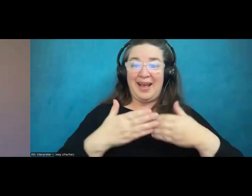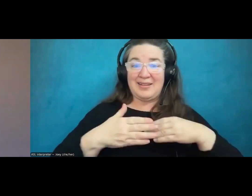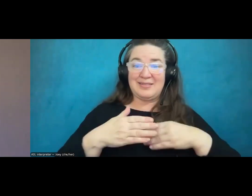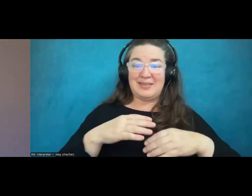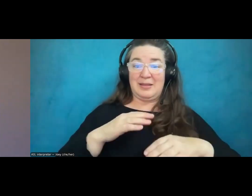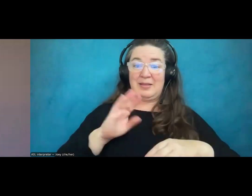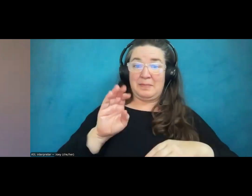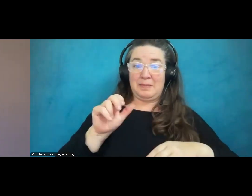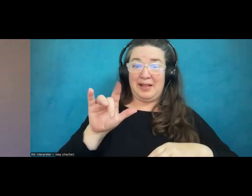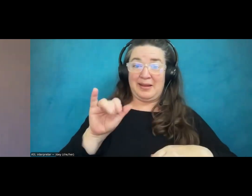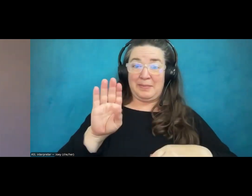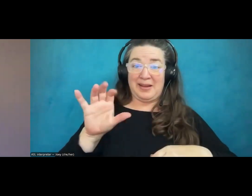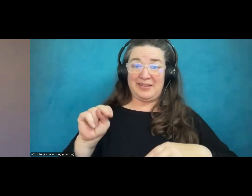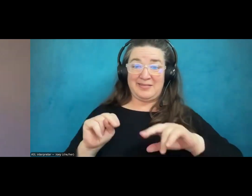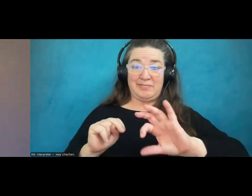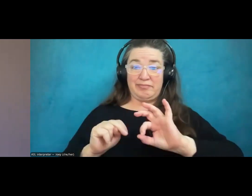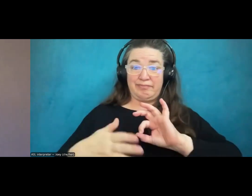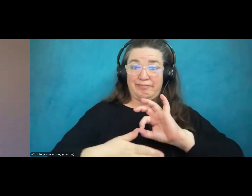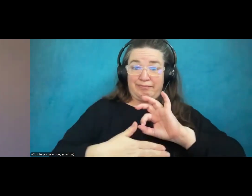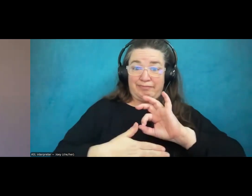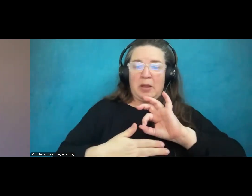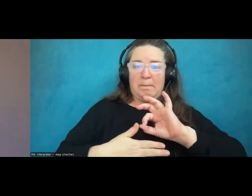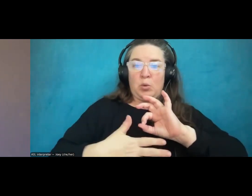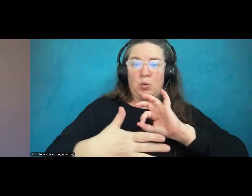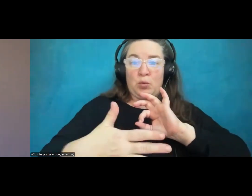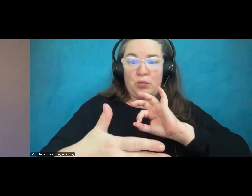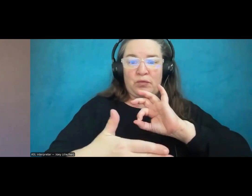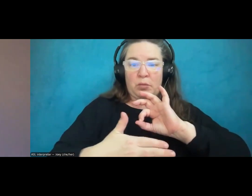those. You can shake your head a little bit, relax your neck.